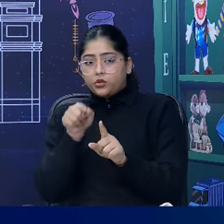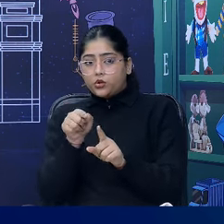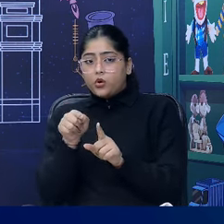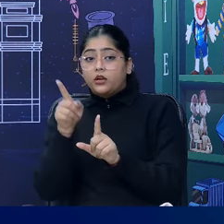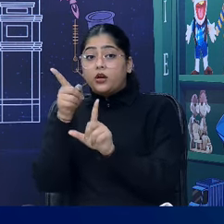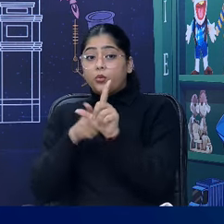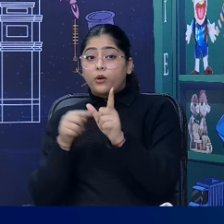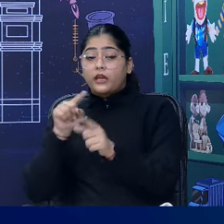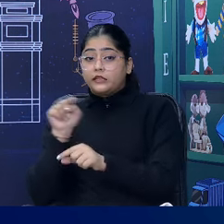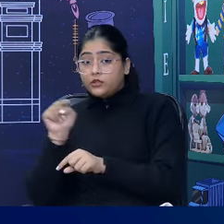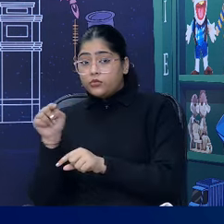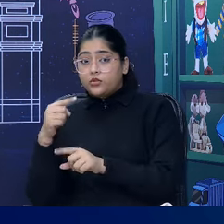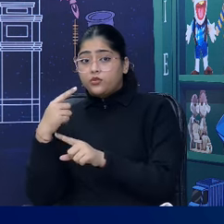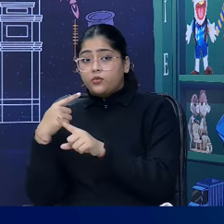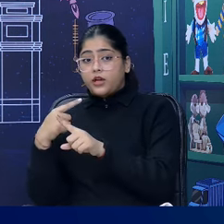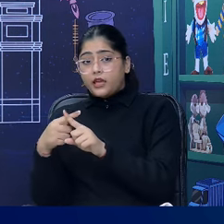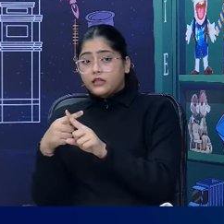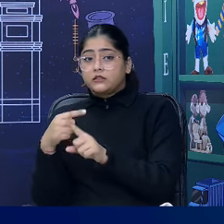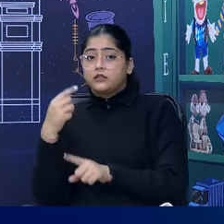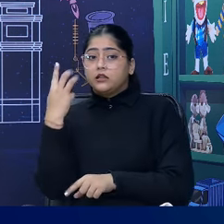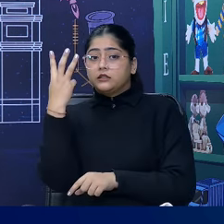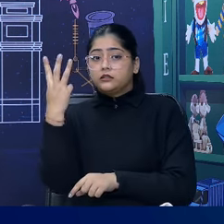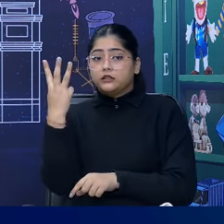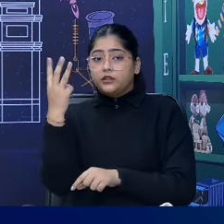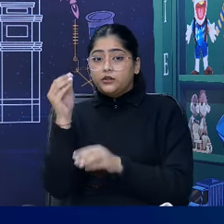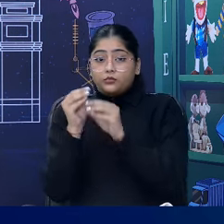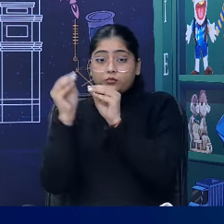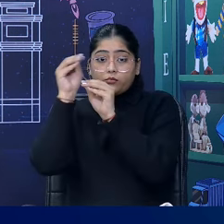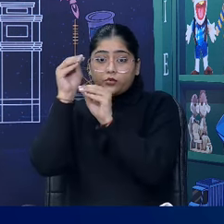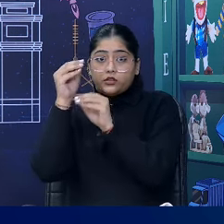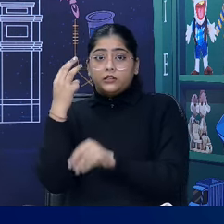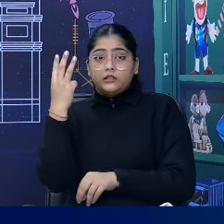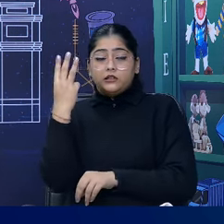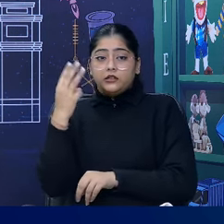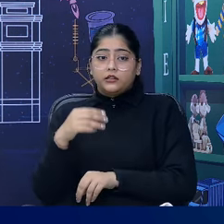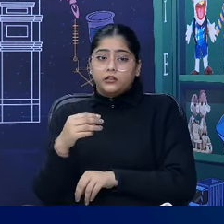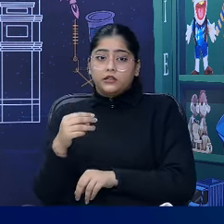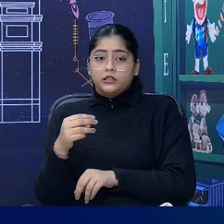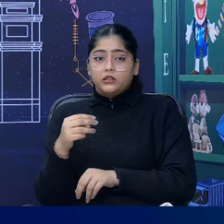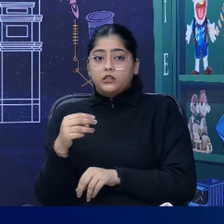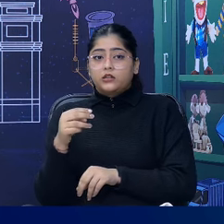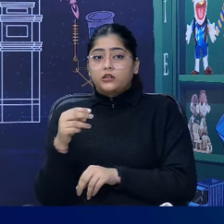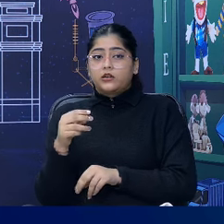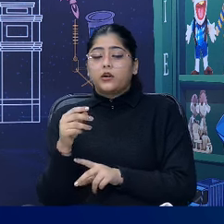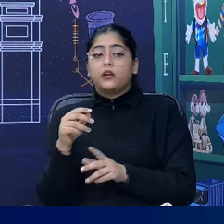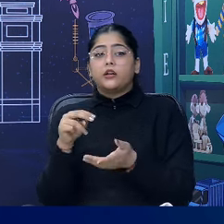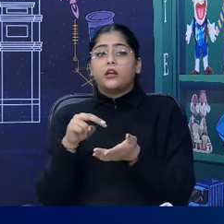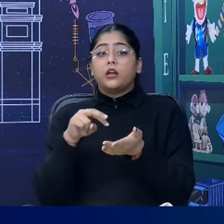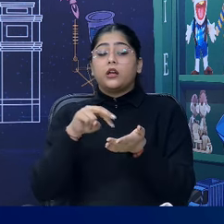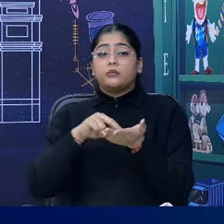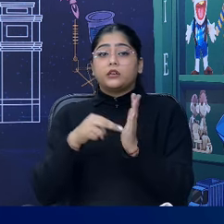n cube, because I can see these elements as perfect cubes. 1 is a cube of